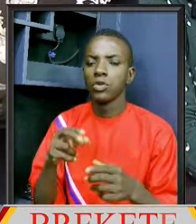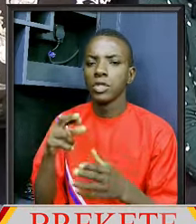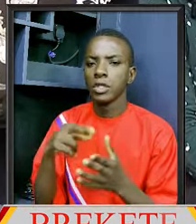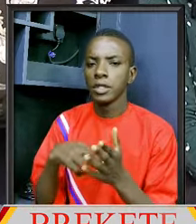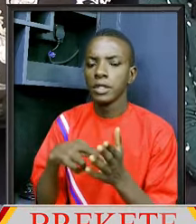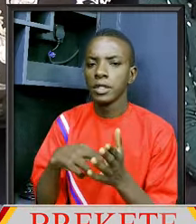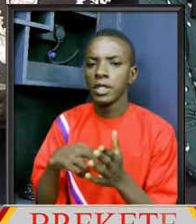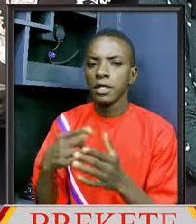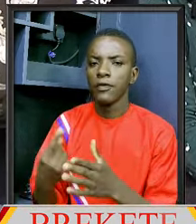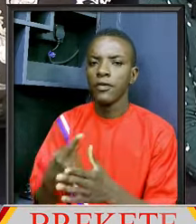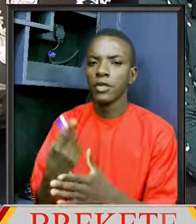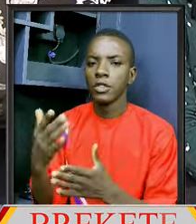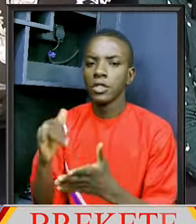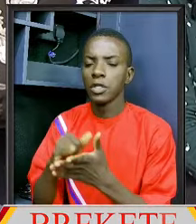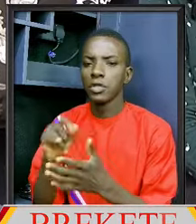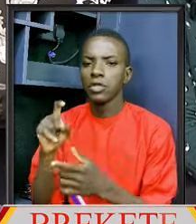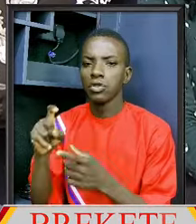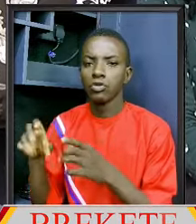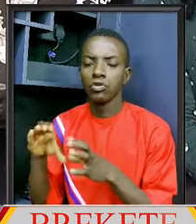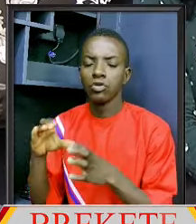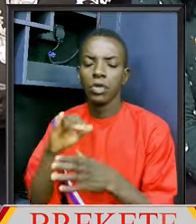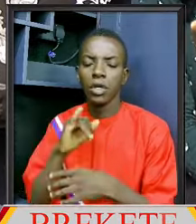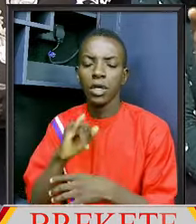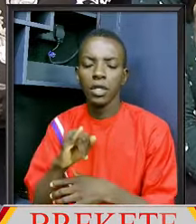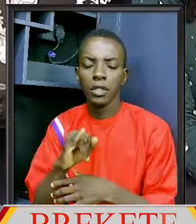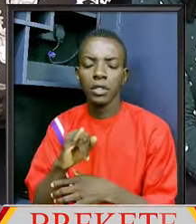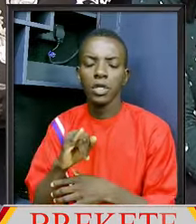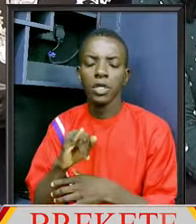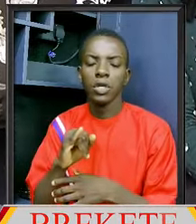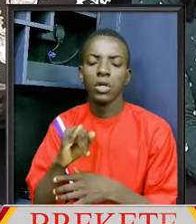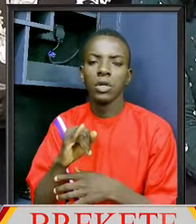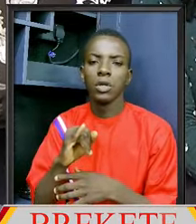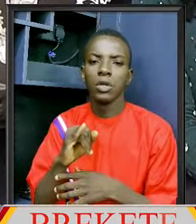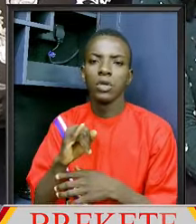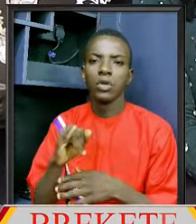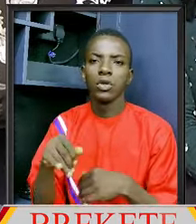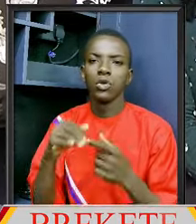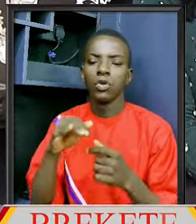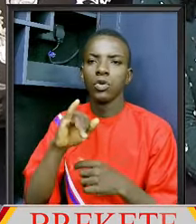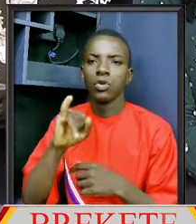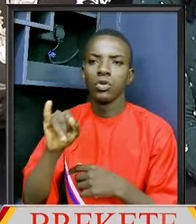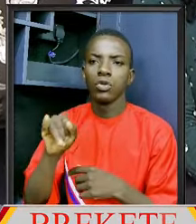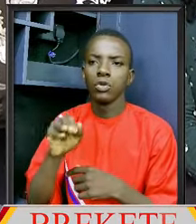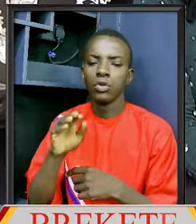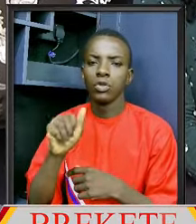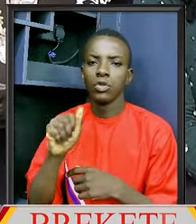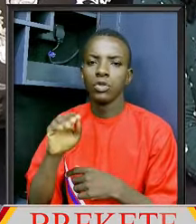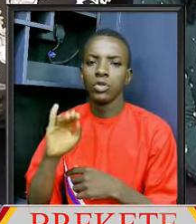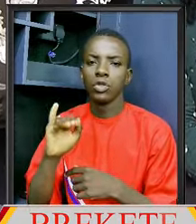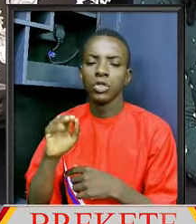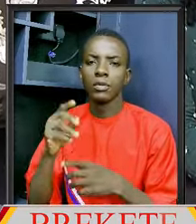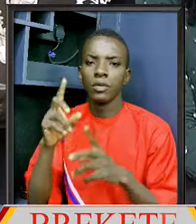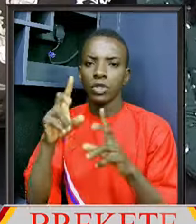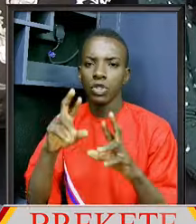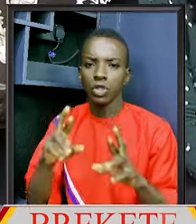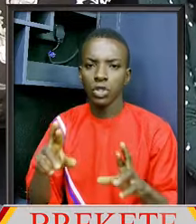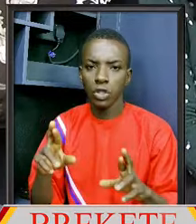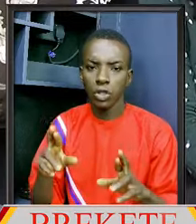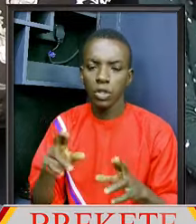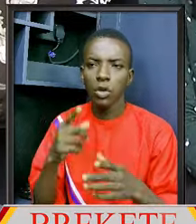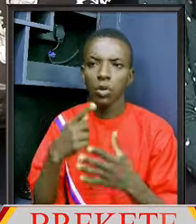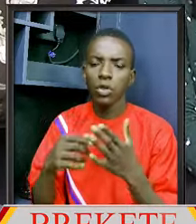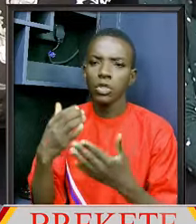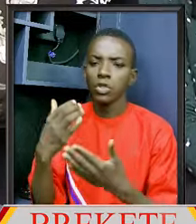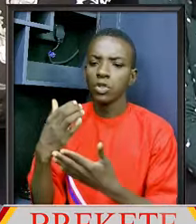register. The first thing you go do be say, you go jump, go check. Waiting be